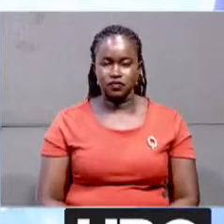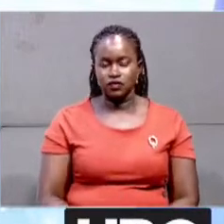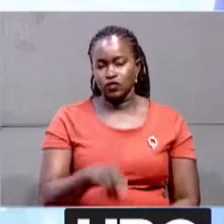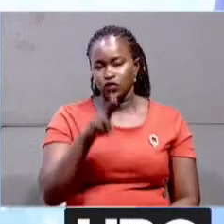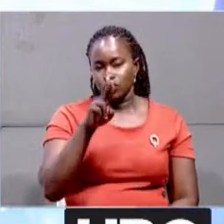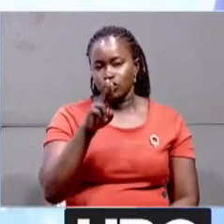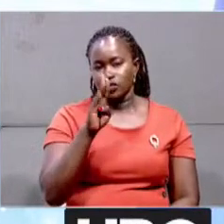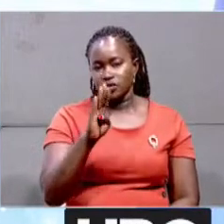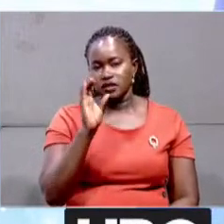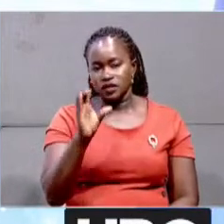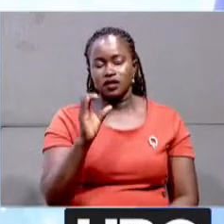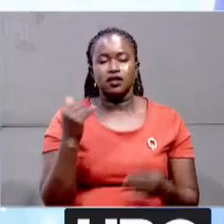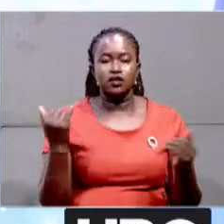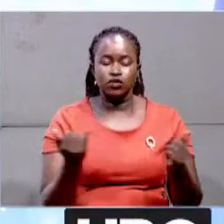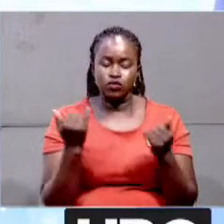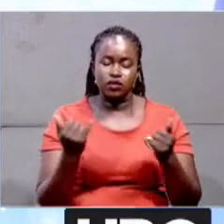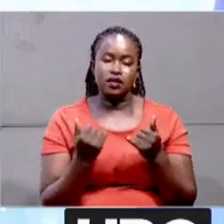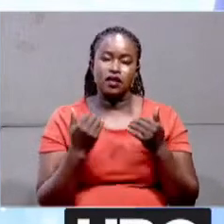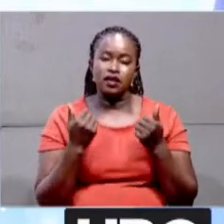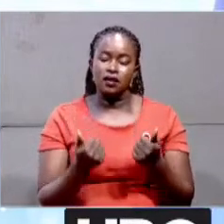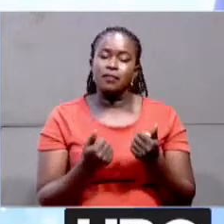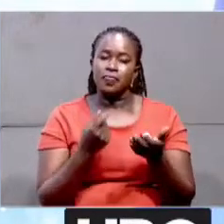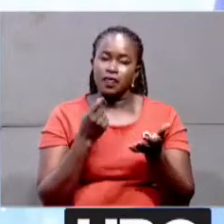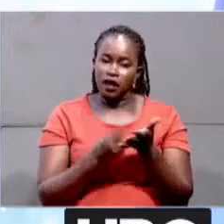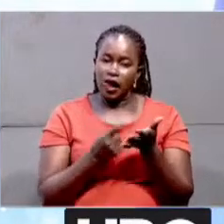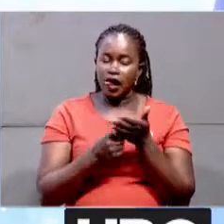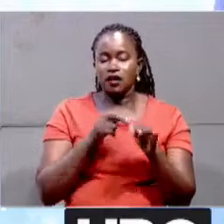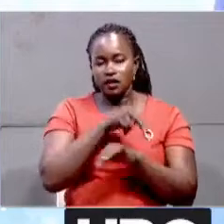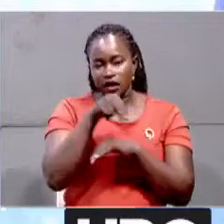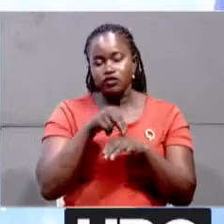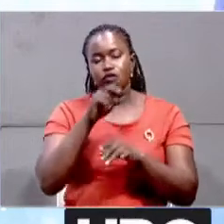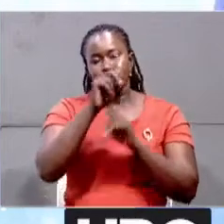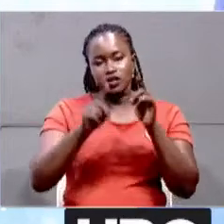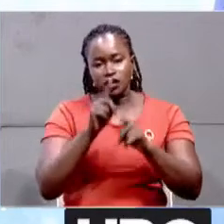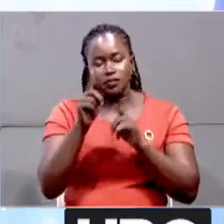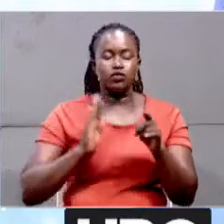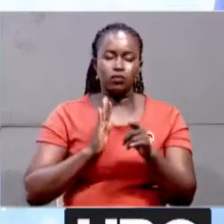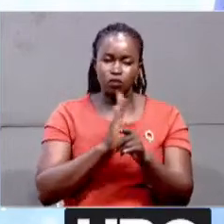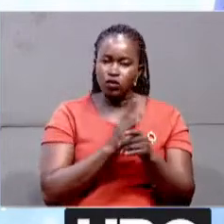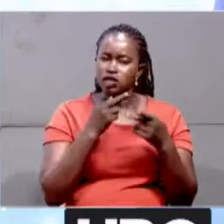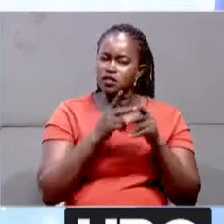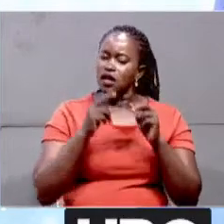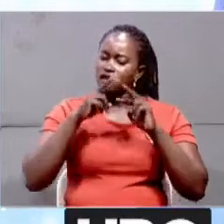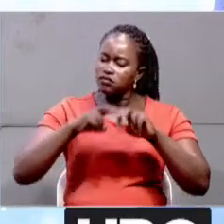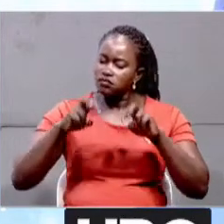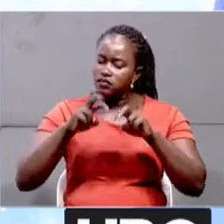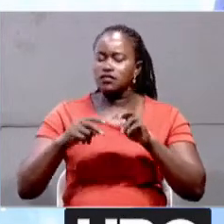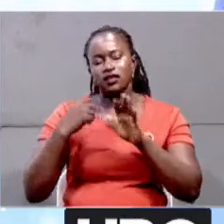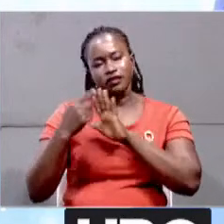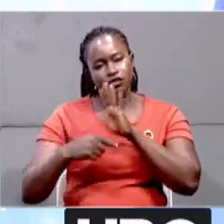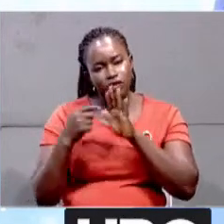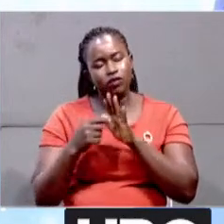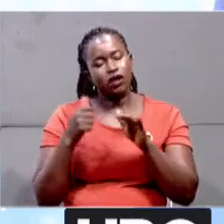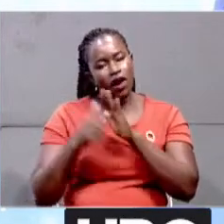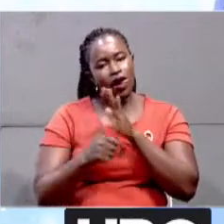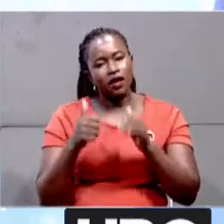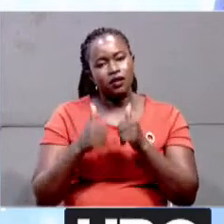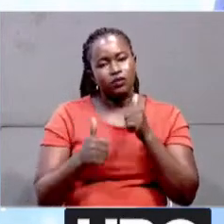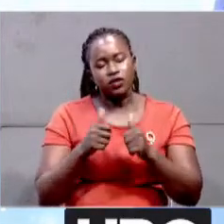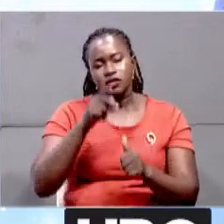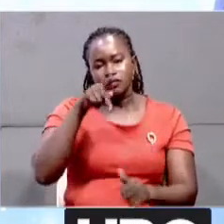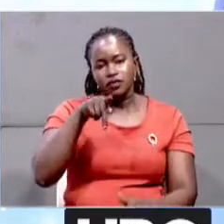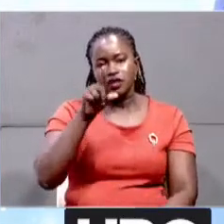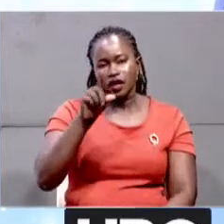UBC News tonight. Now, Uganda National Examination Board is investigating circumstances under which primary